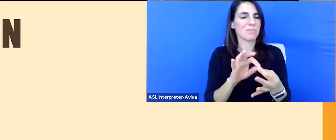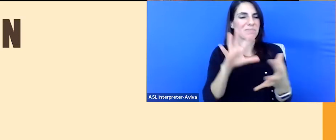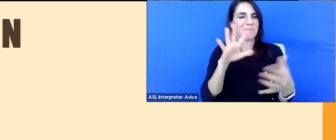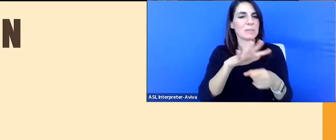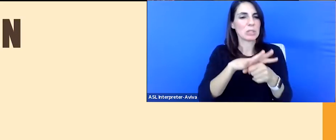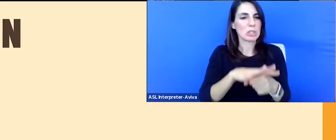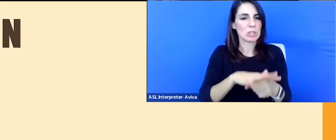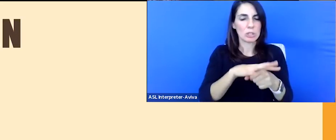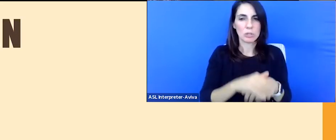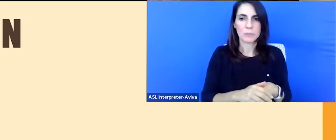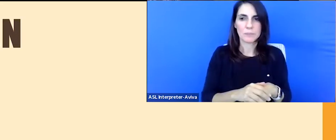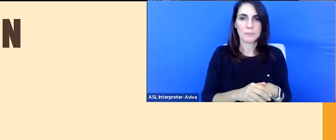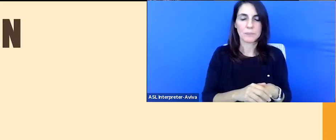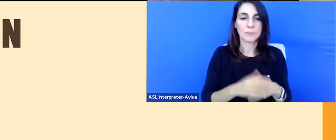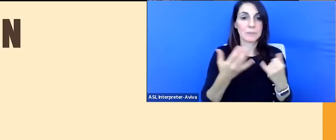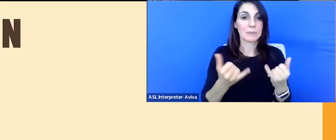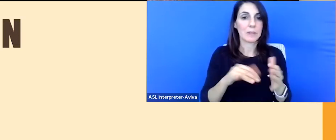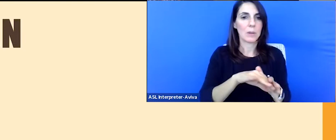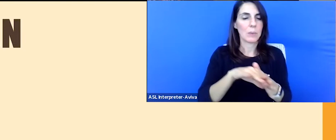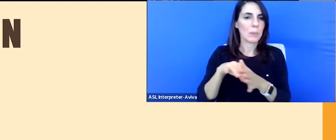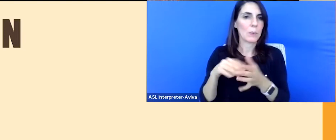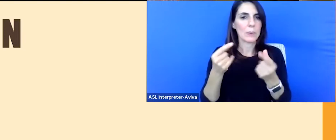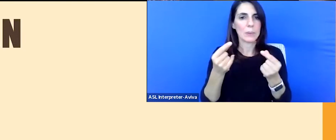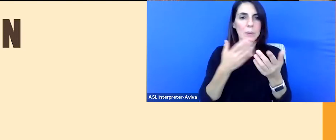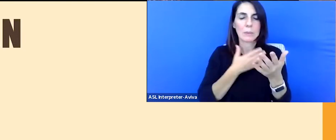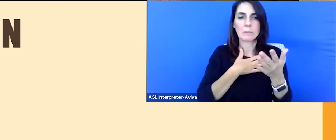And next, I want you to close your eyes